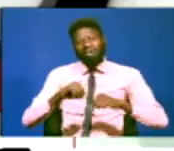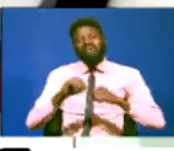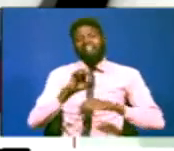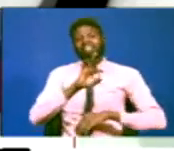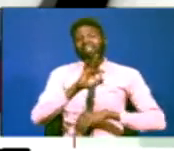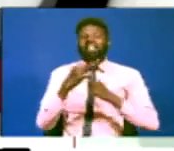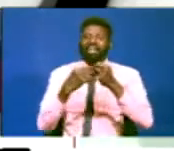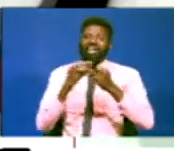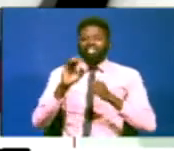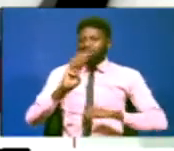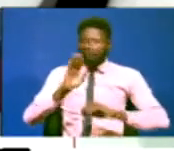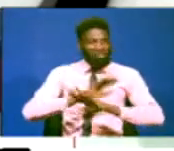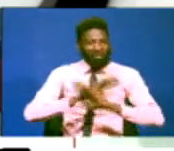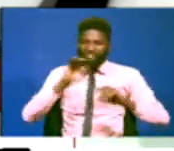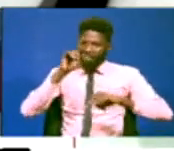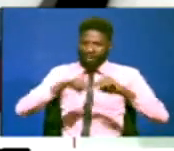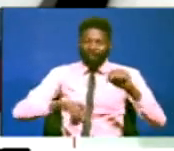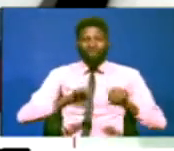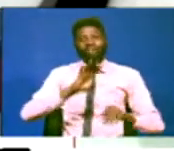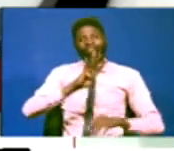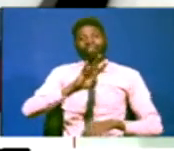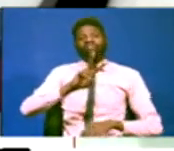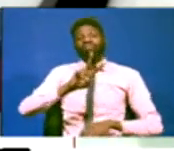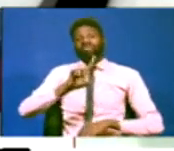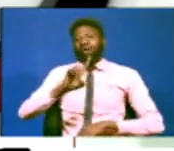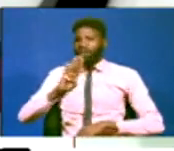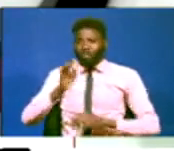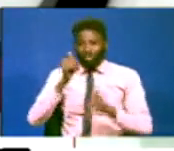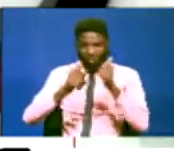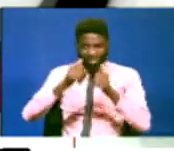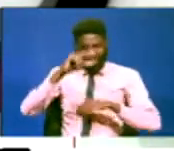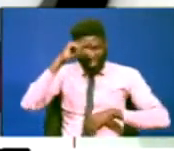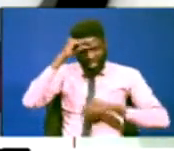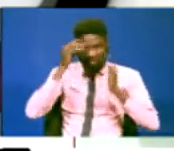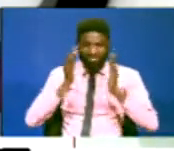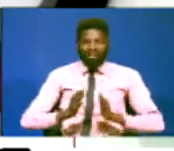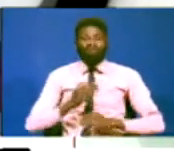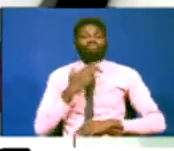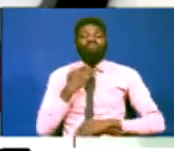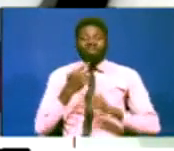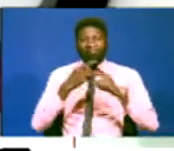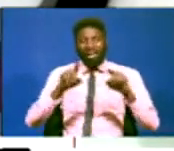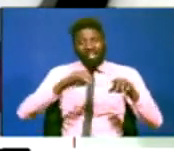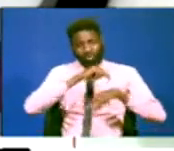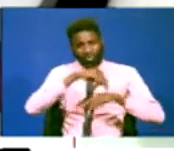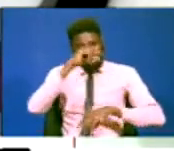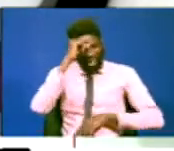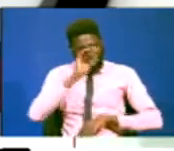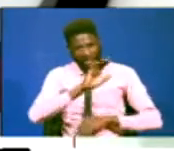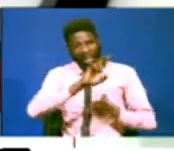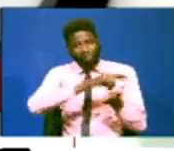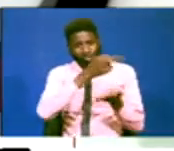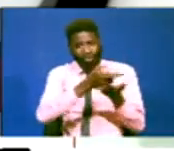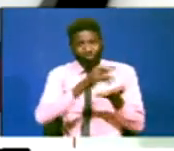425 billion demanded by governors. The national government will, however, redirect part of the resources allocated to